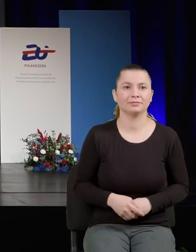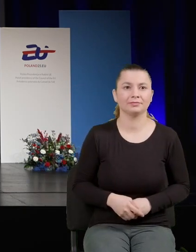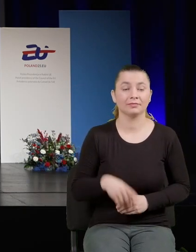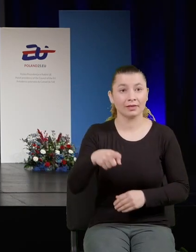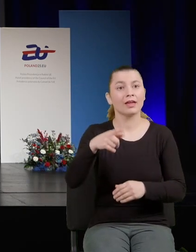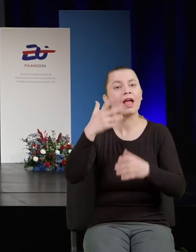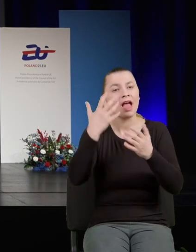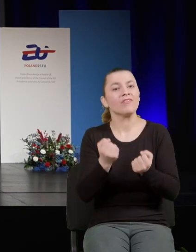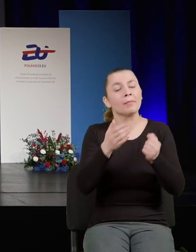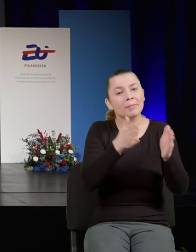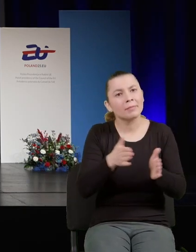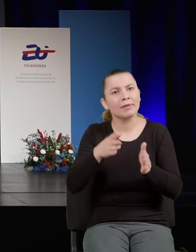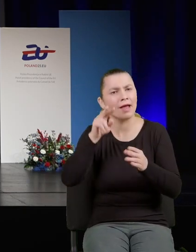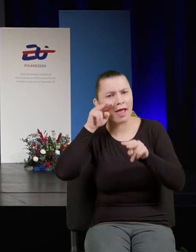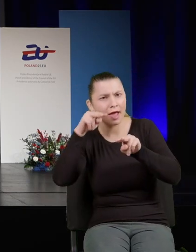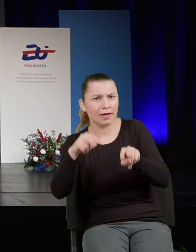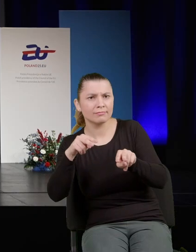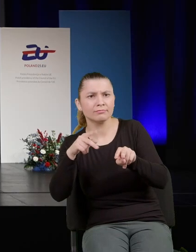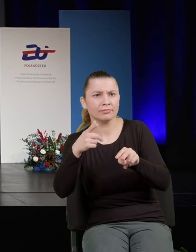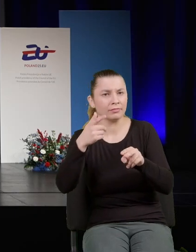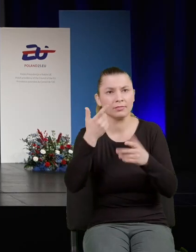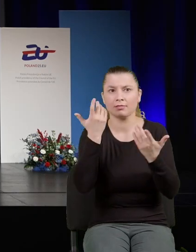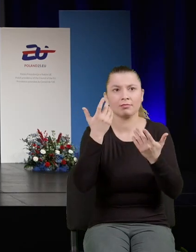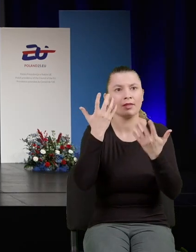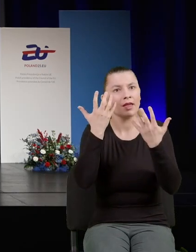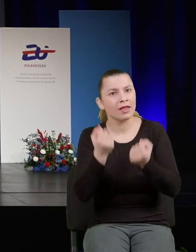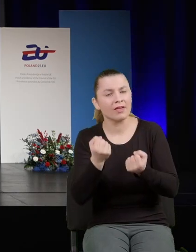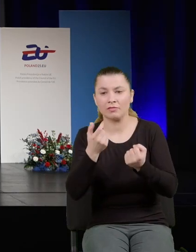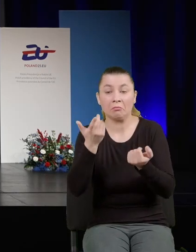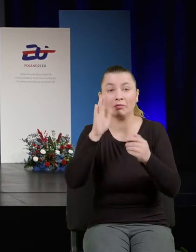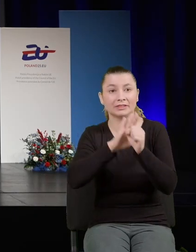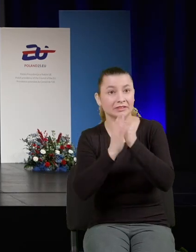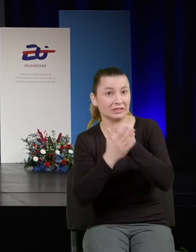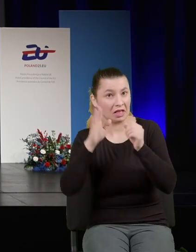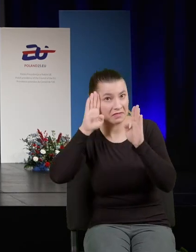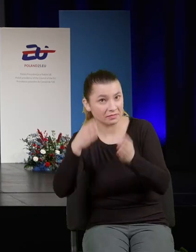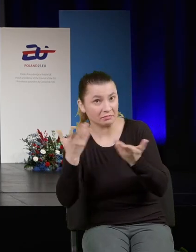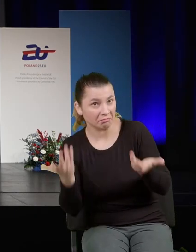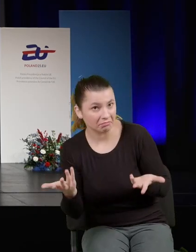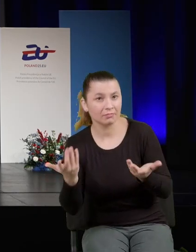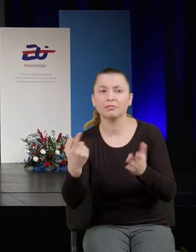social inclusion and territorial and social and economic cohesion?